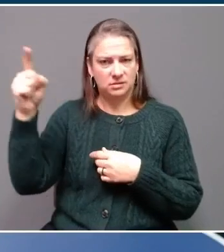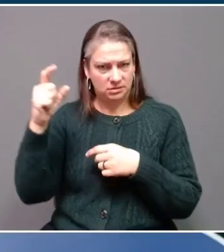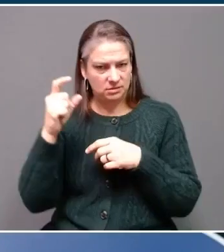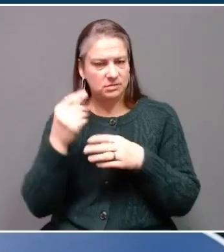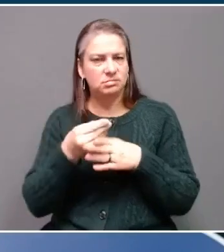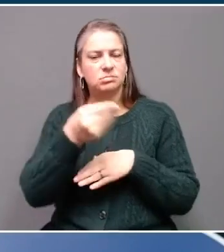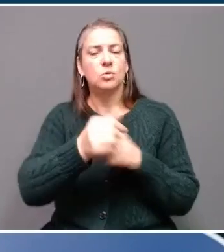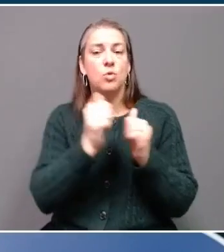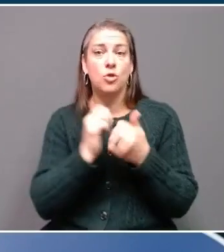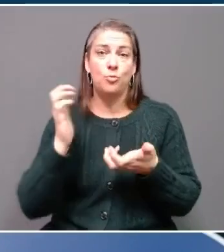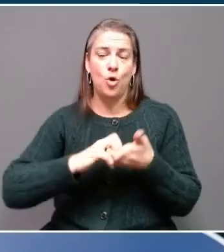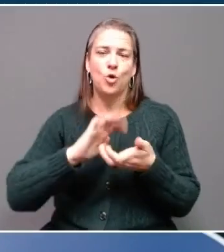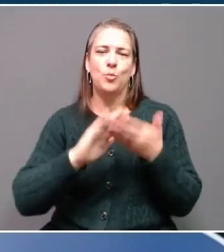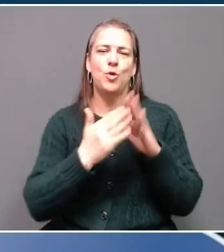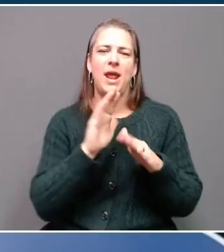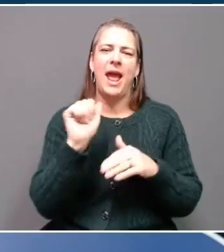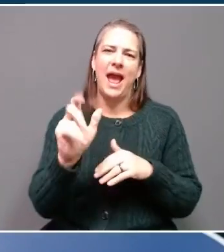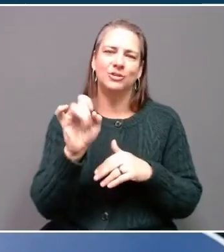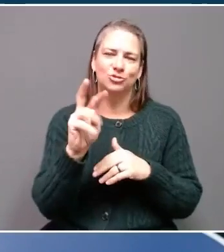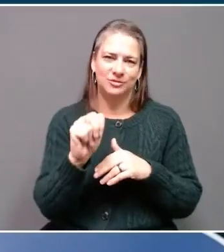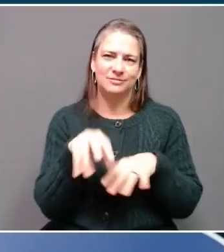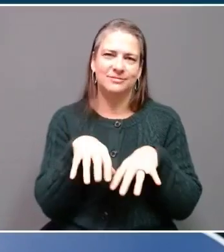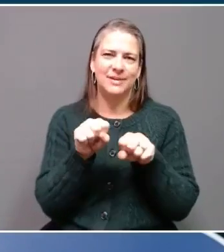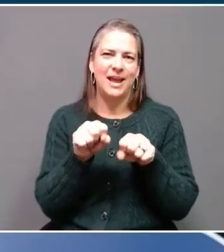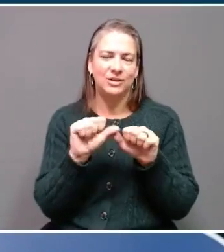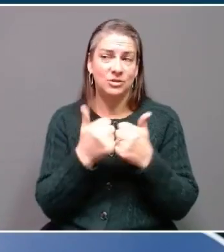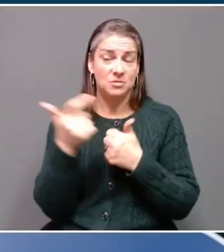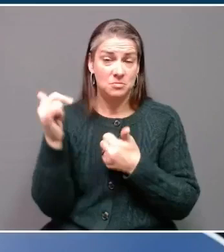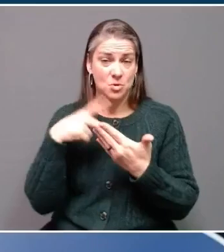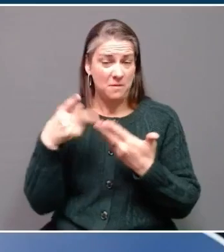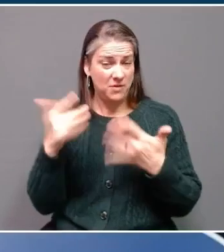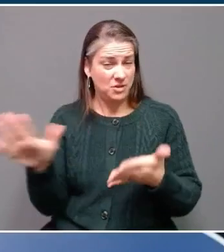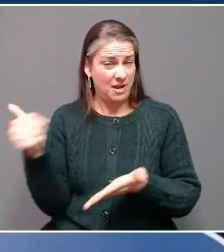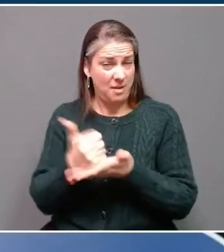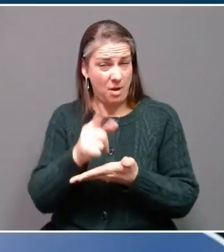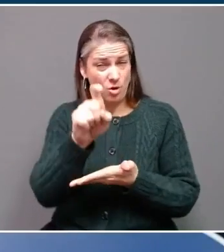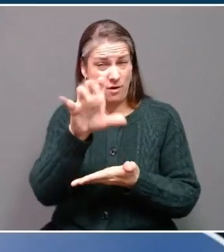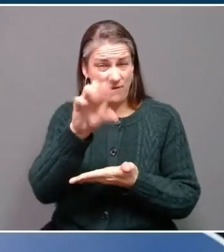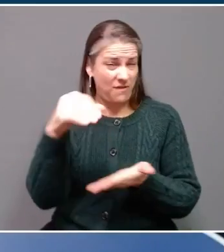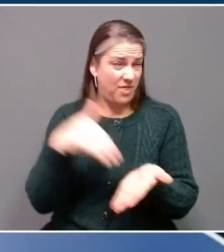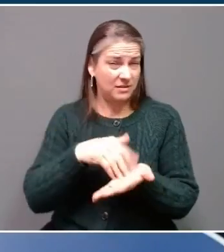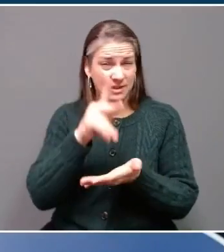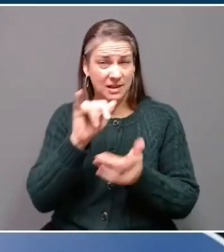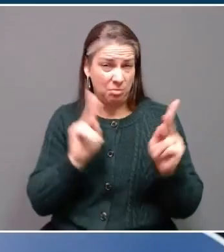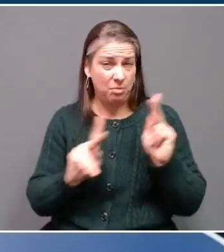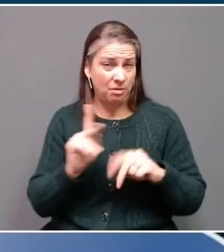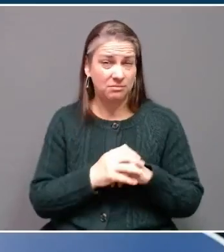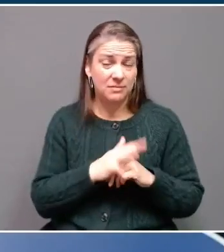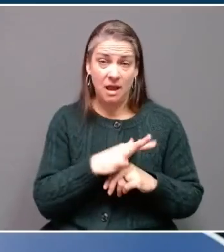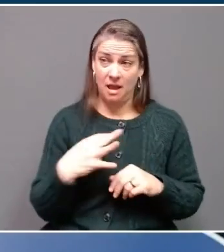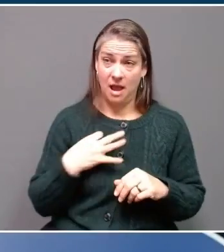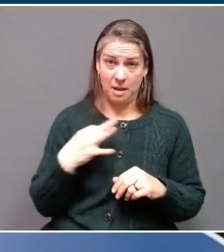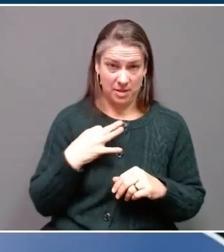wonderful community action agencies. The program's already helped 150,000 Kentucky families. Applications remain open through